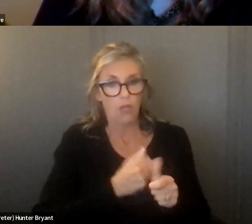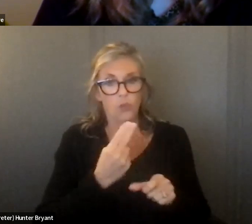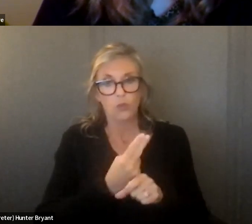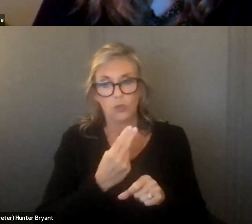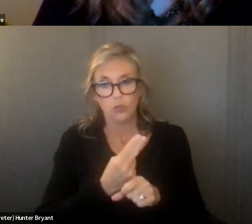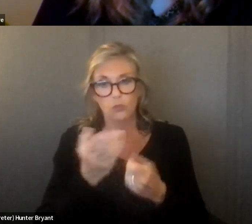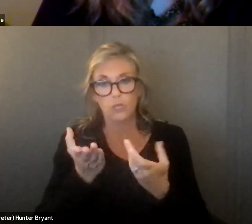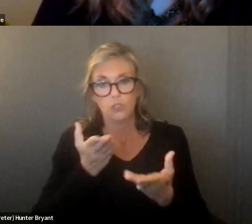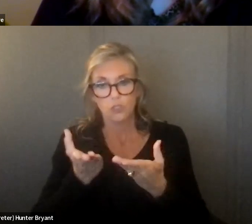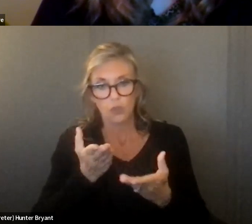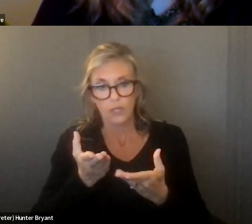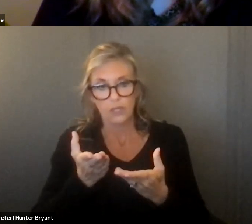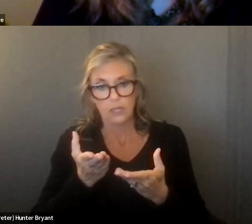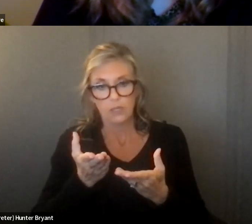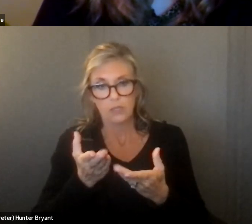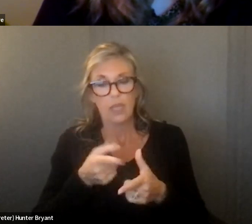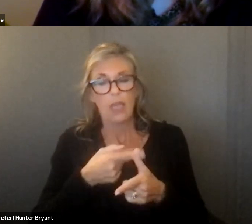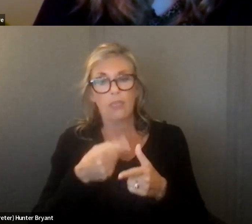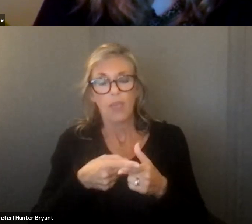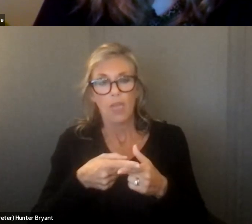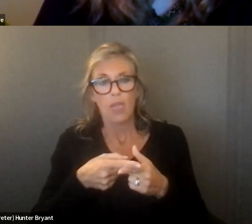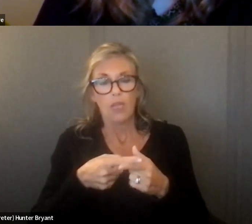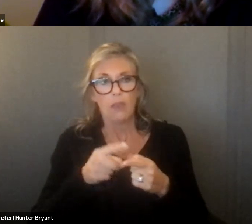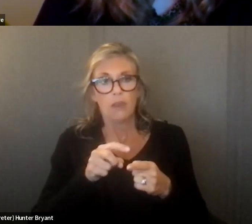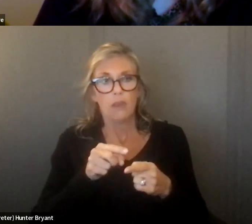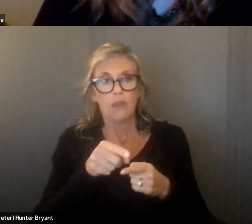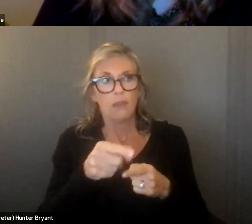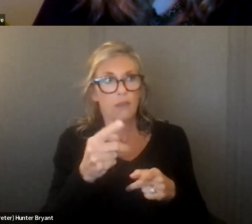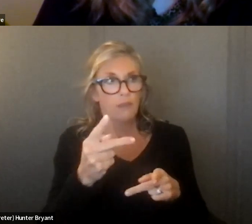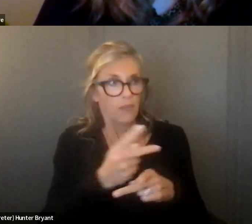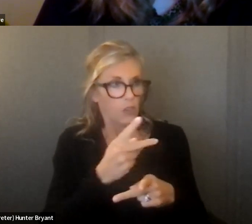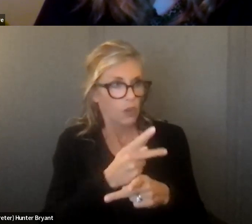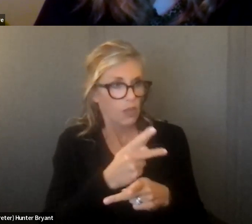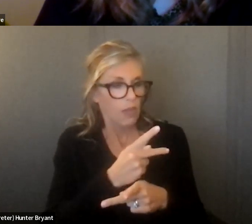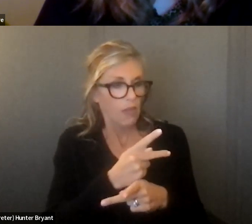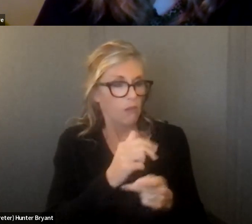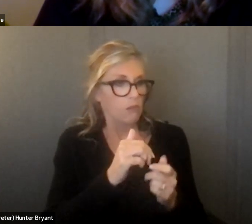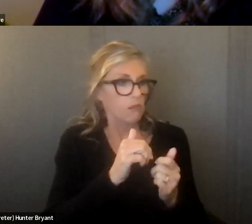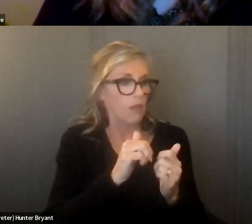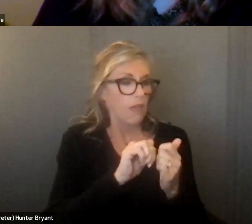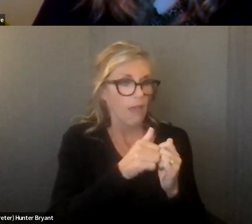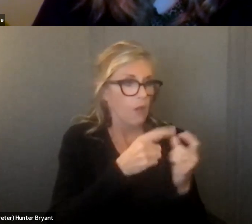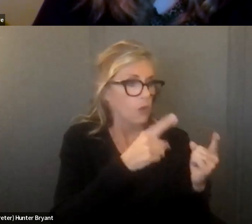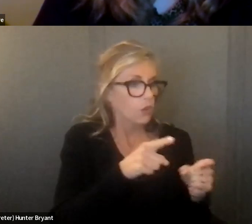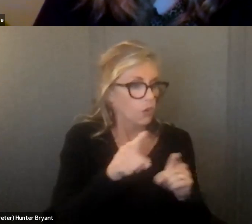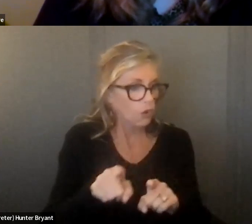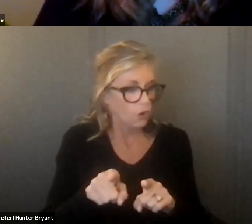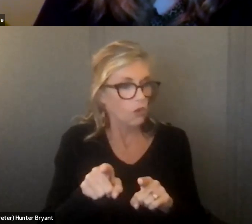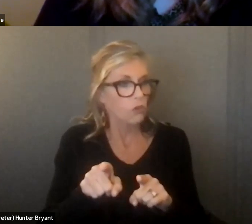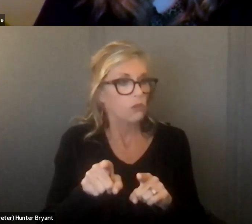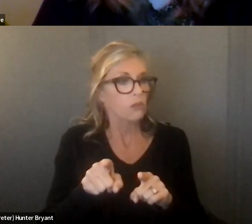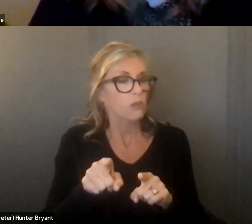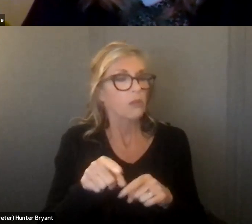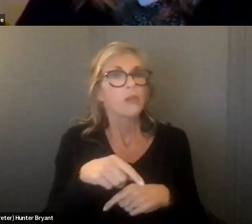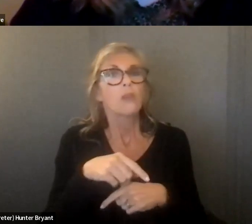reasons behind why it occurred at that point in time? Do you need me to reread that? I can speak a little bit to it.